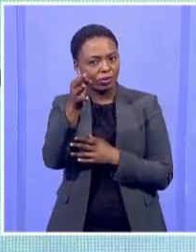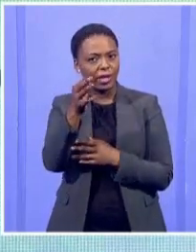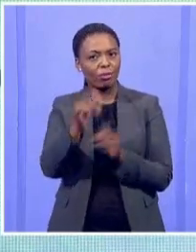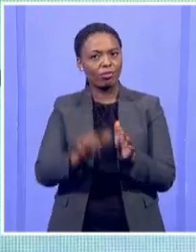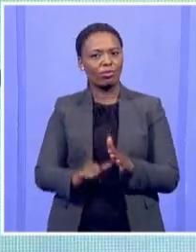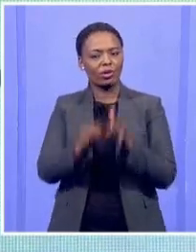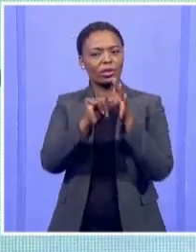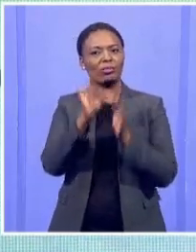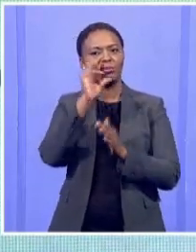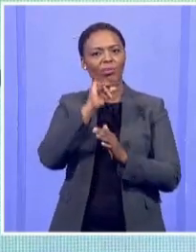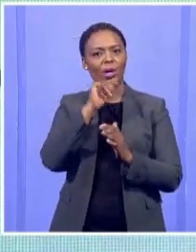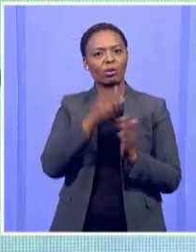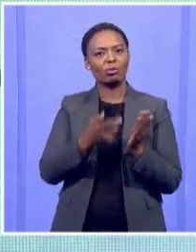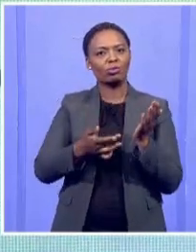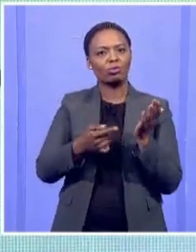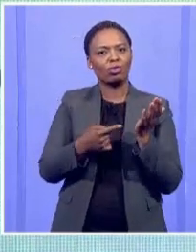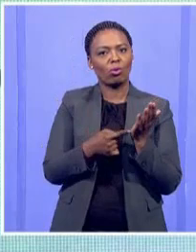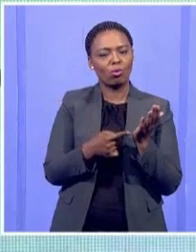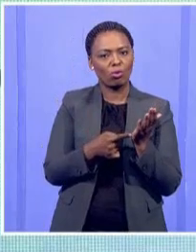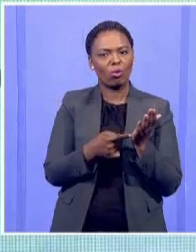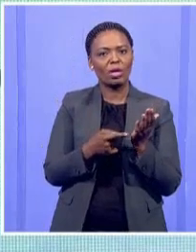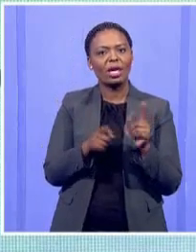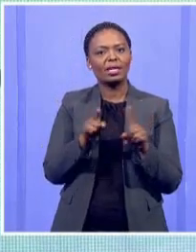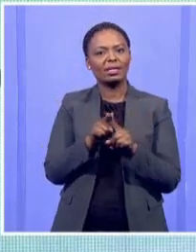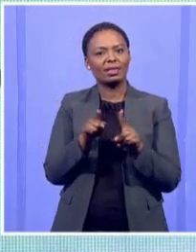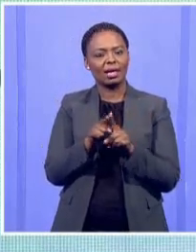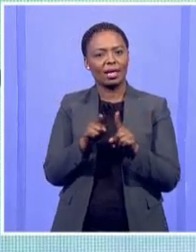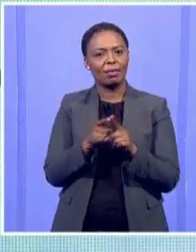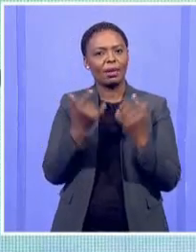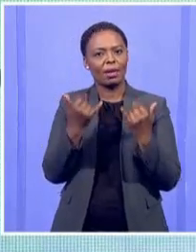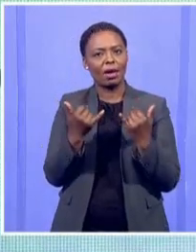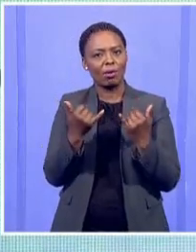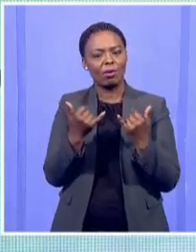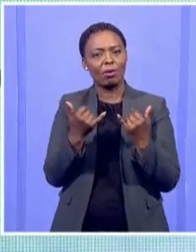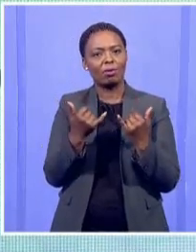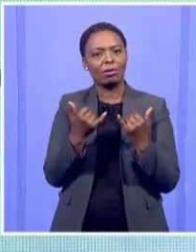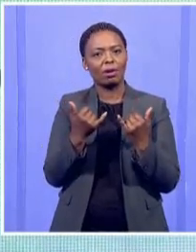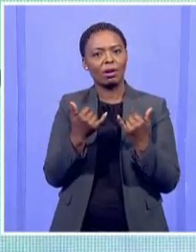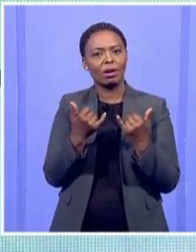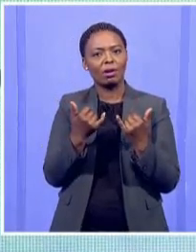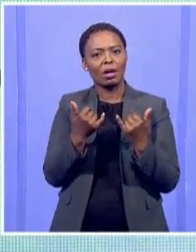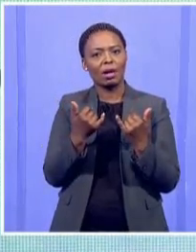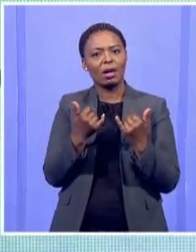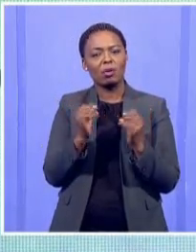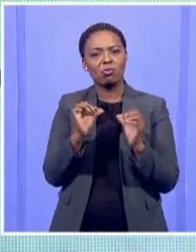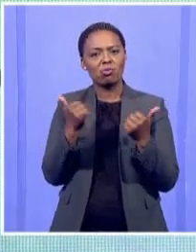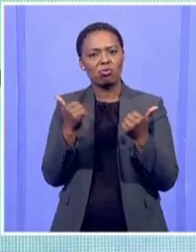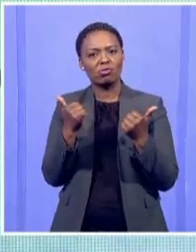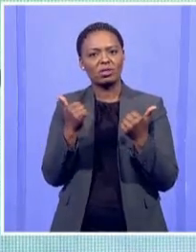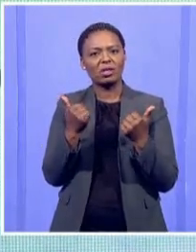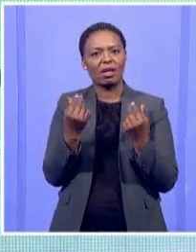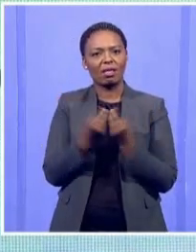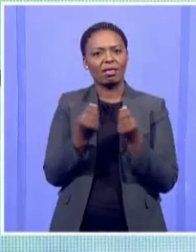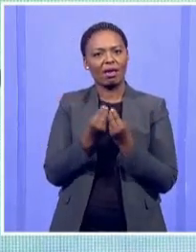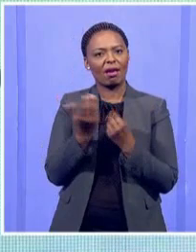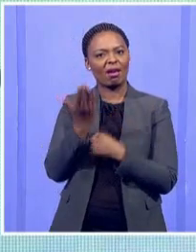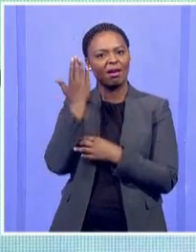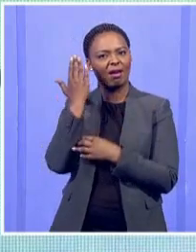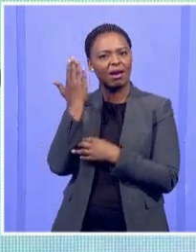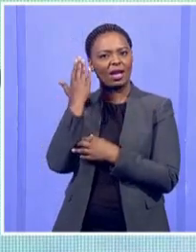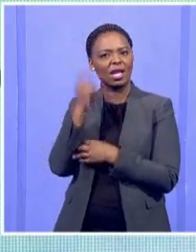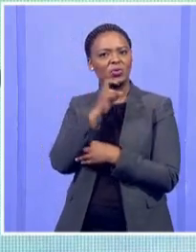and all that, but at the same time, let's not discard the good practices, those which we learned and